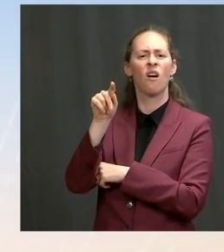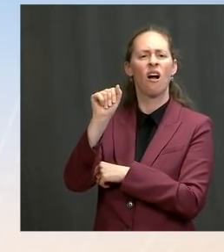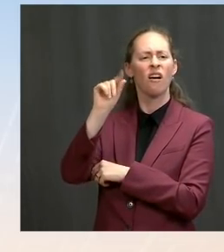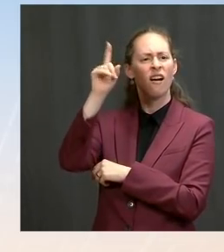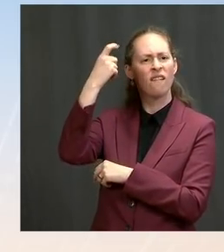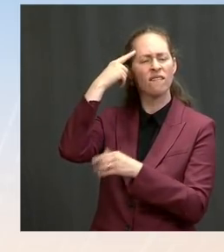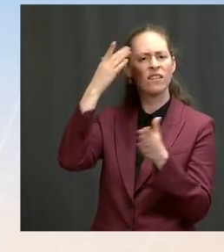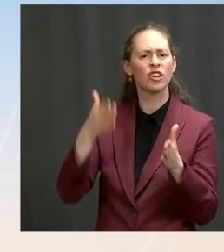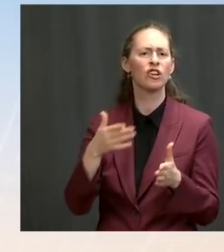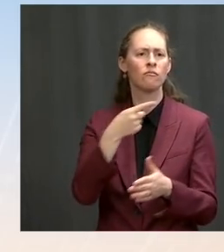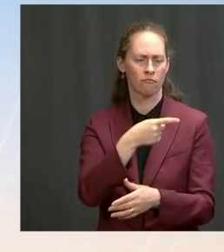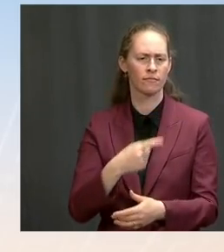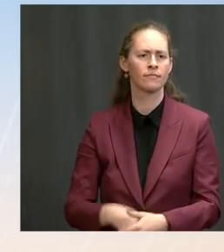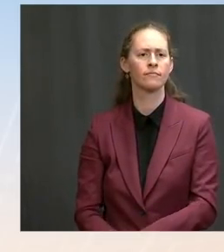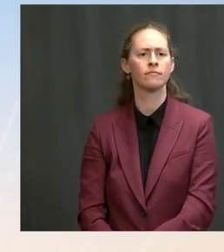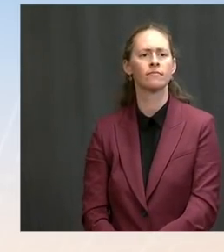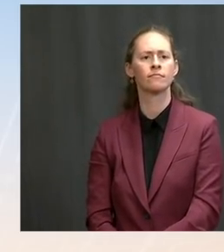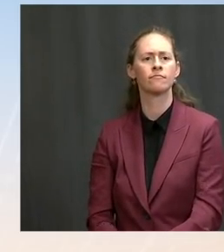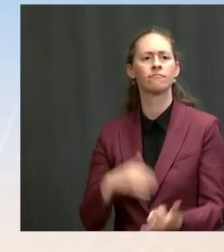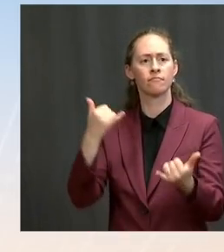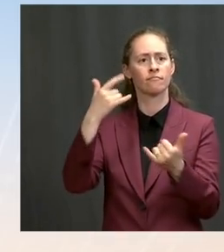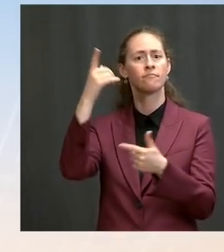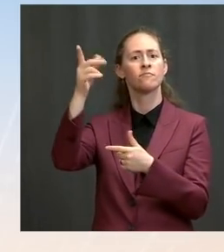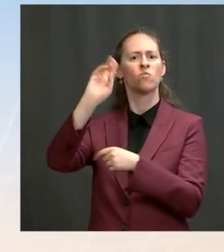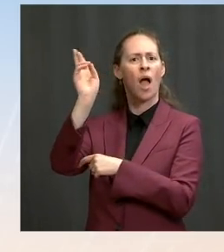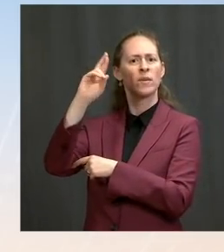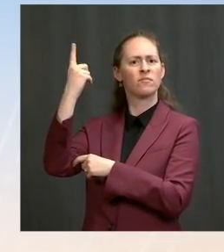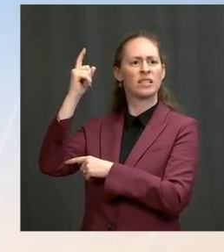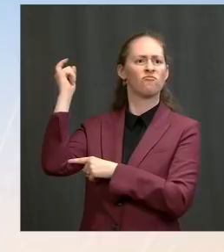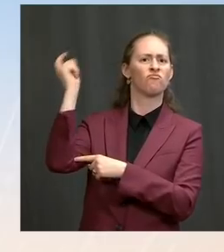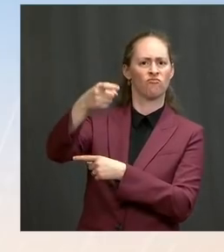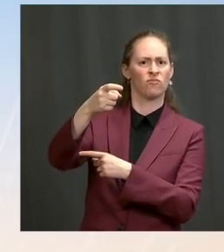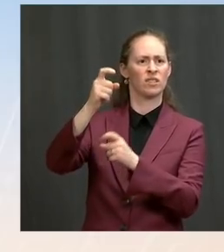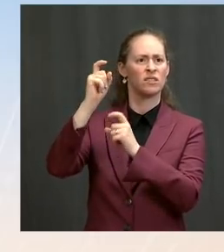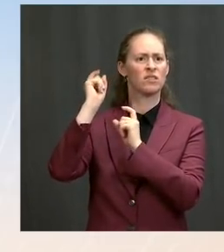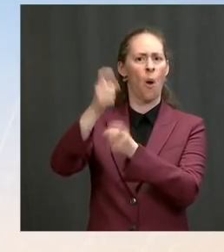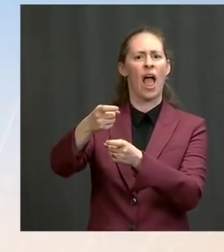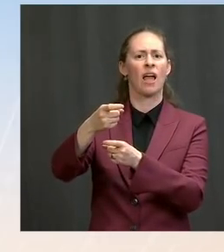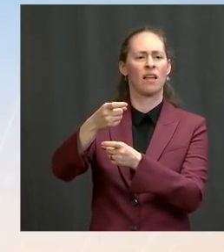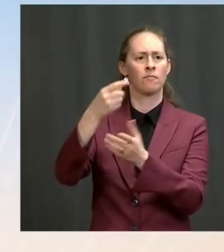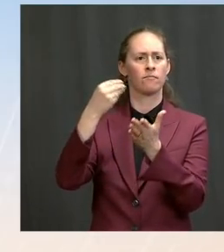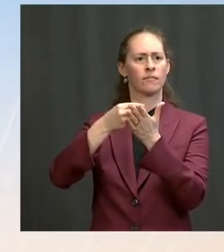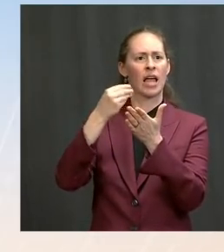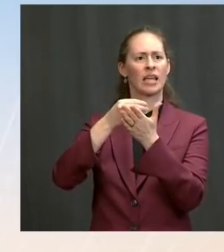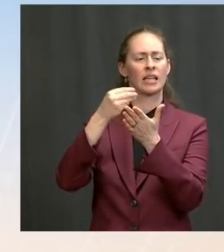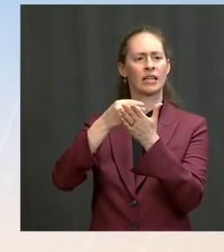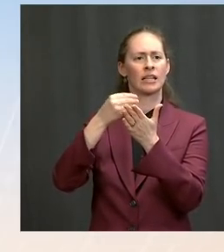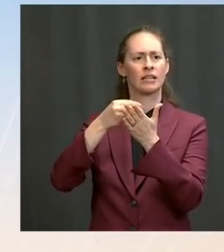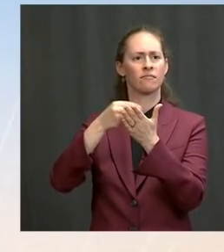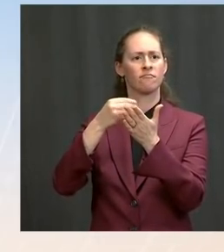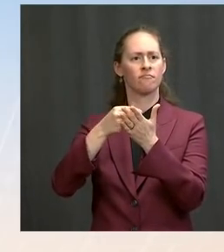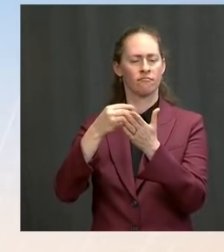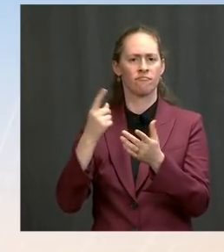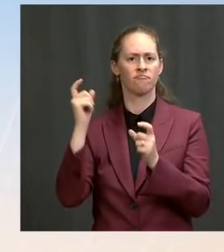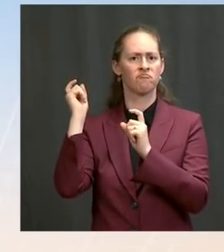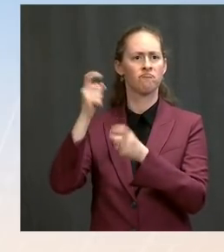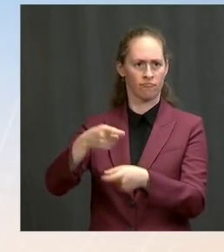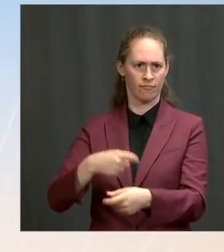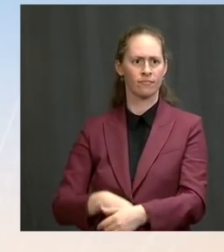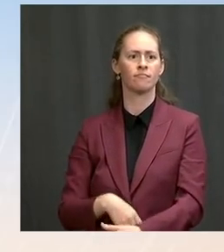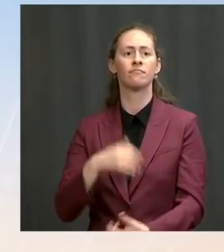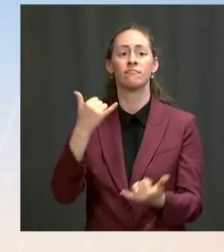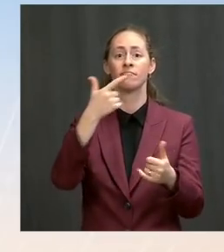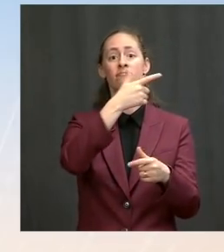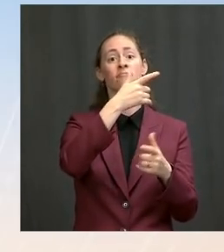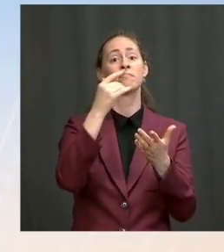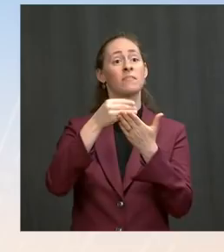a Republican donor to fund the deployment of up to 50 South Dakota National Guard troops to the U.S. border with Mexico.